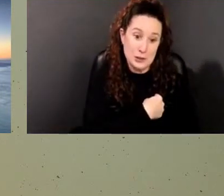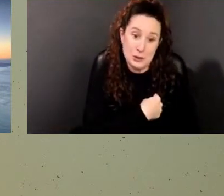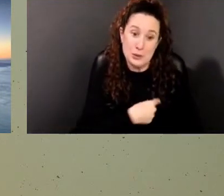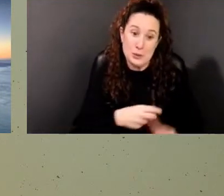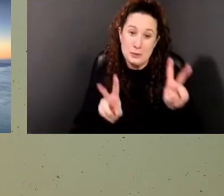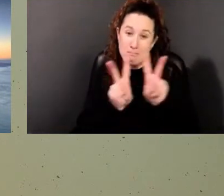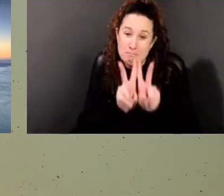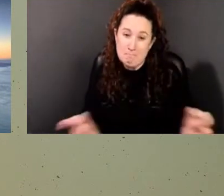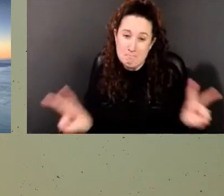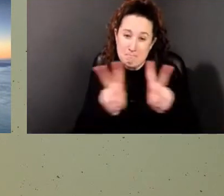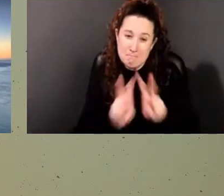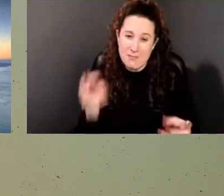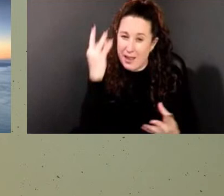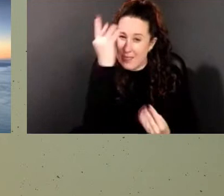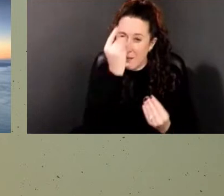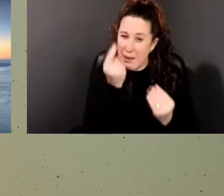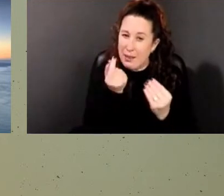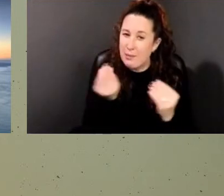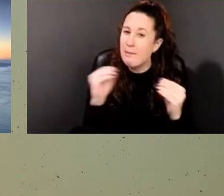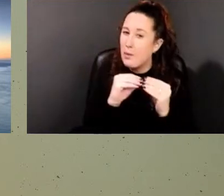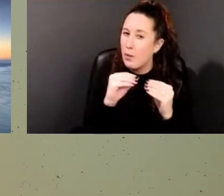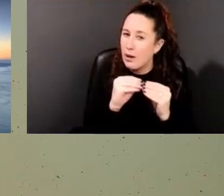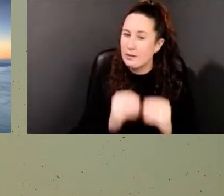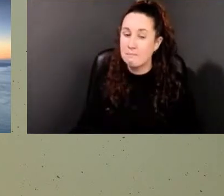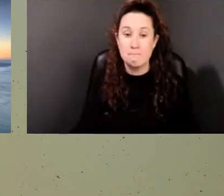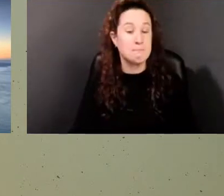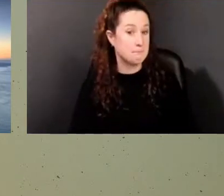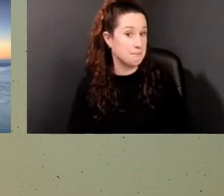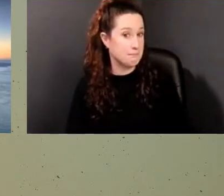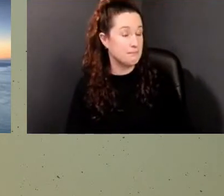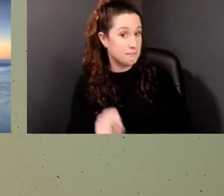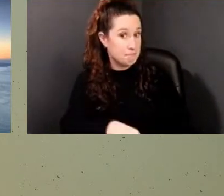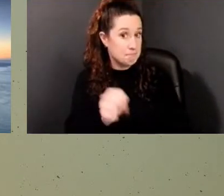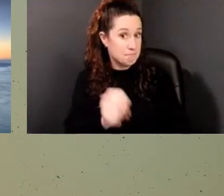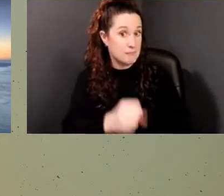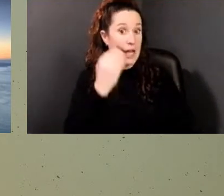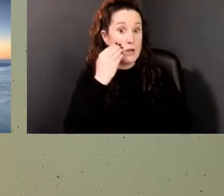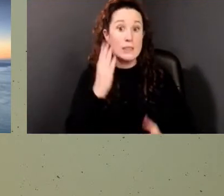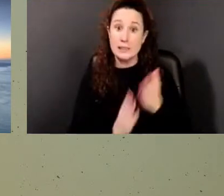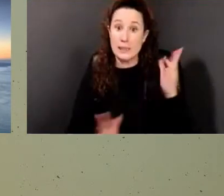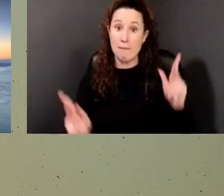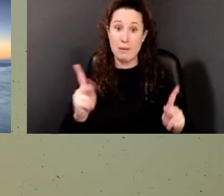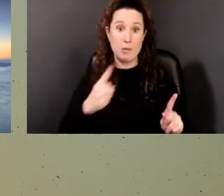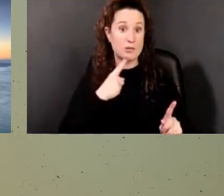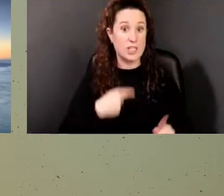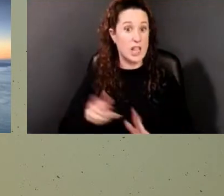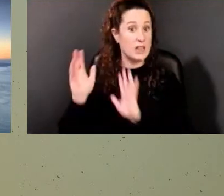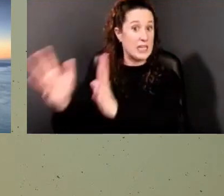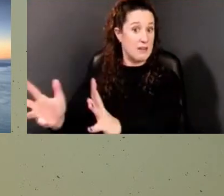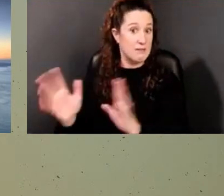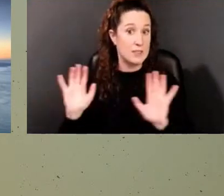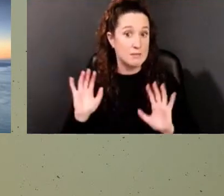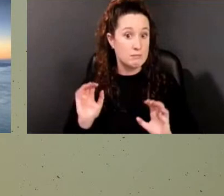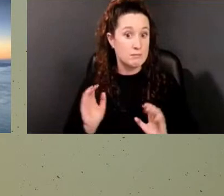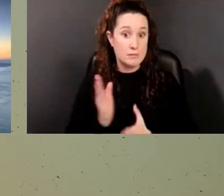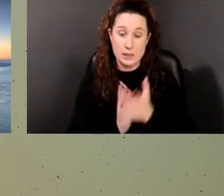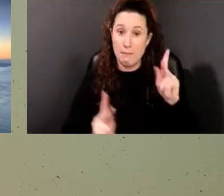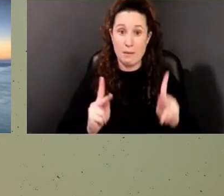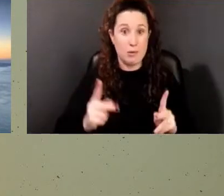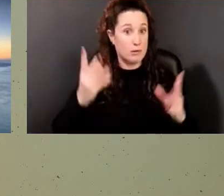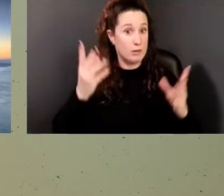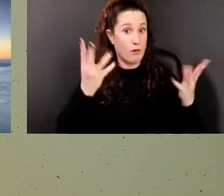to think about. Yeah, I know we've heard from folks who say we shouldn't do anything, we should just leave them. This is sacred